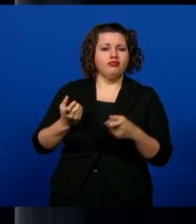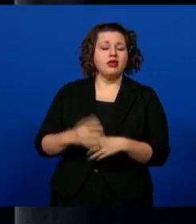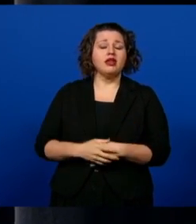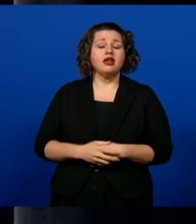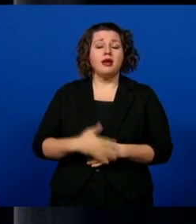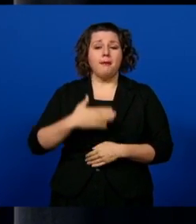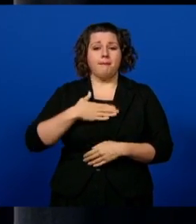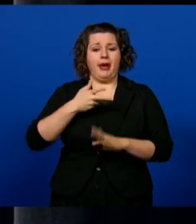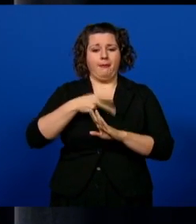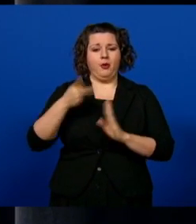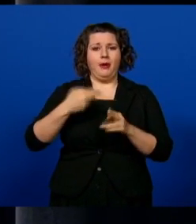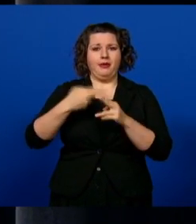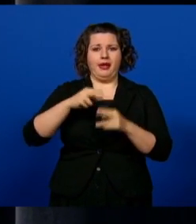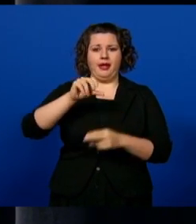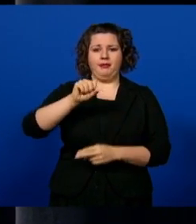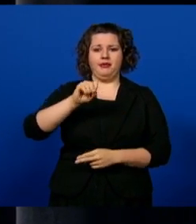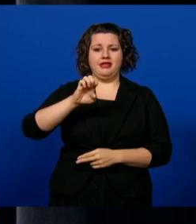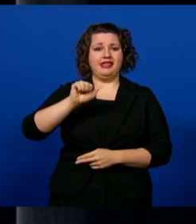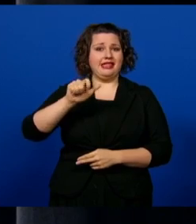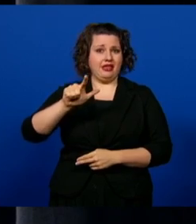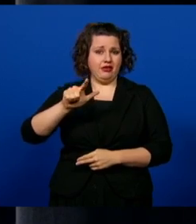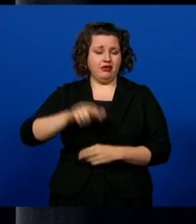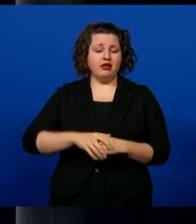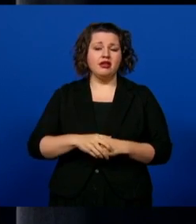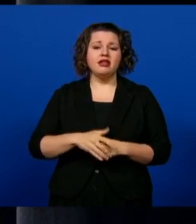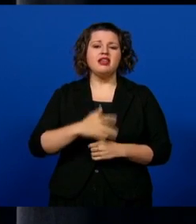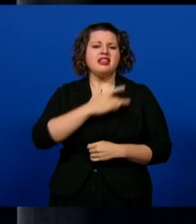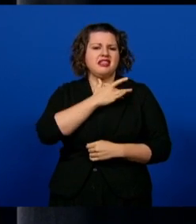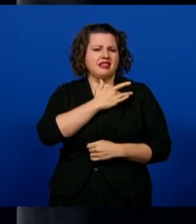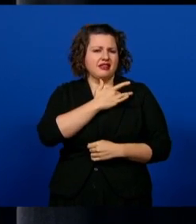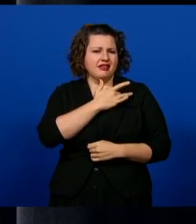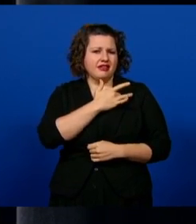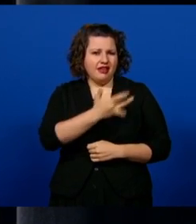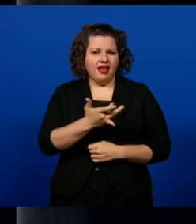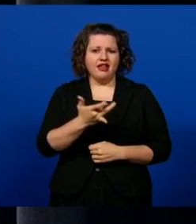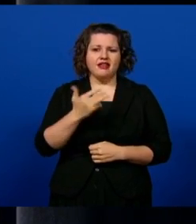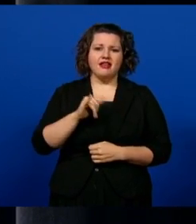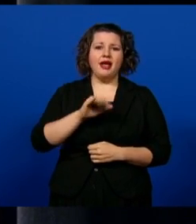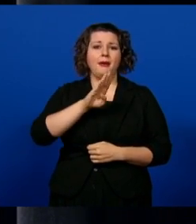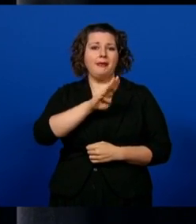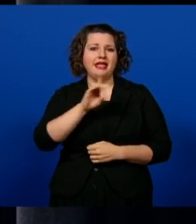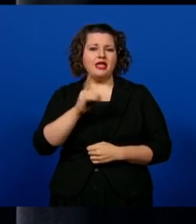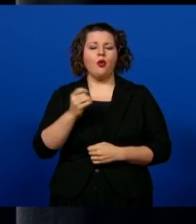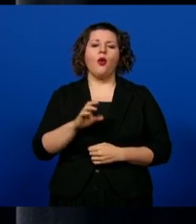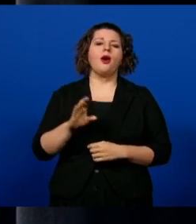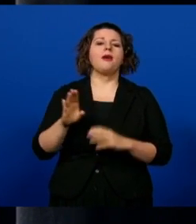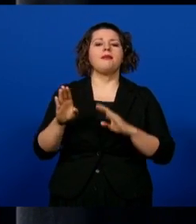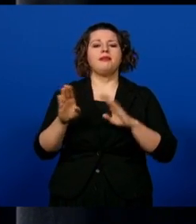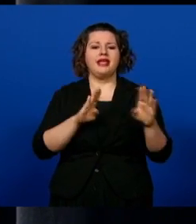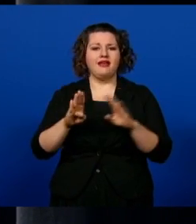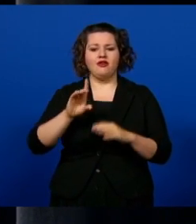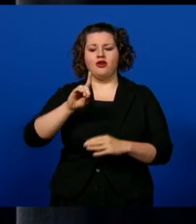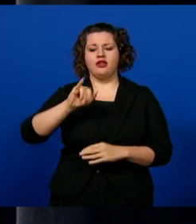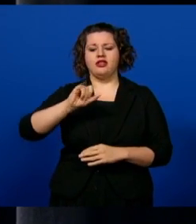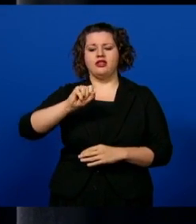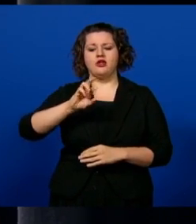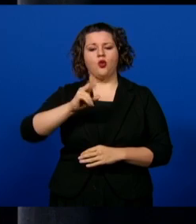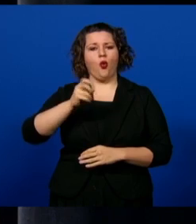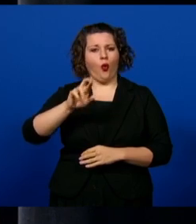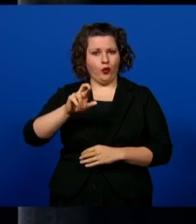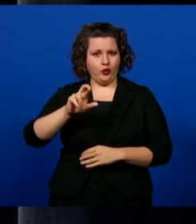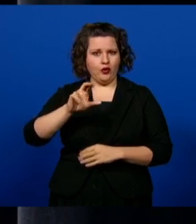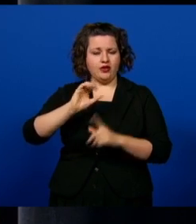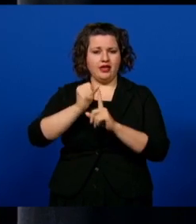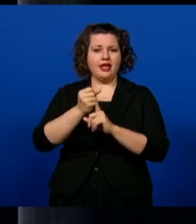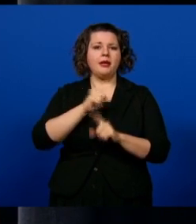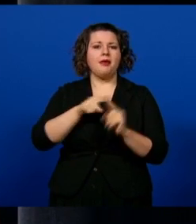my program is SEAL, and typically you would say that I work in a BD or behavior disorder setting. However, I prefer SEAL